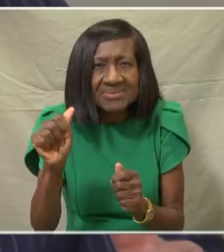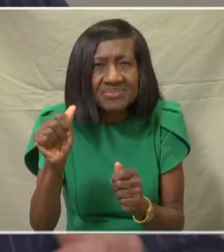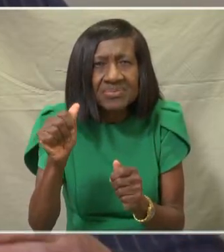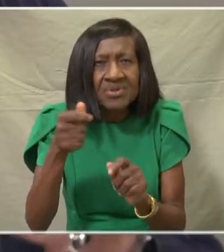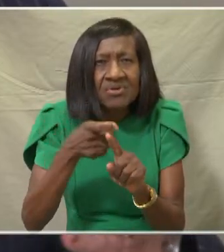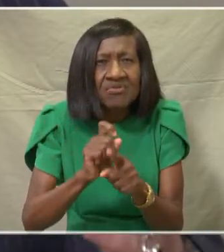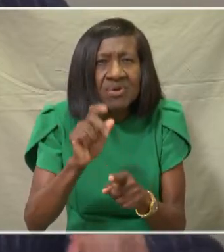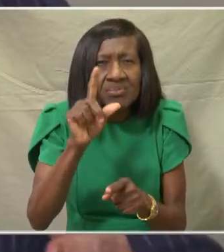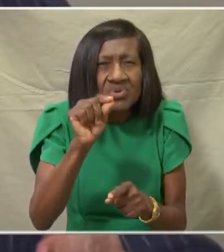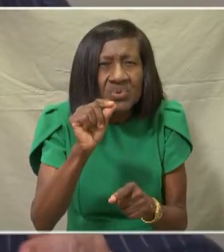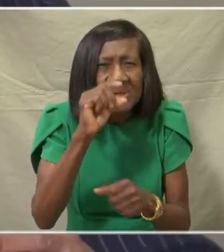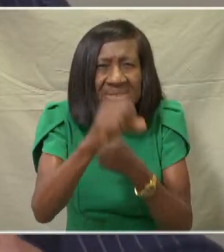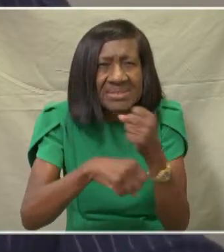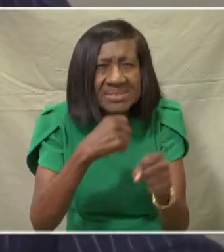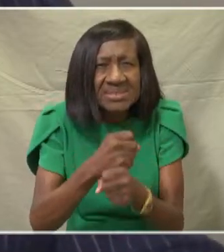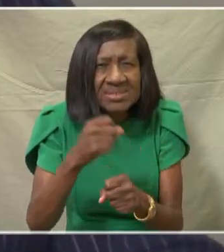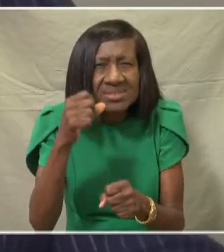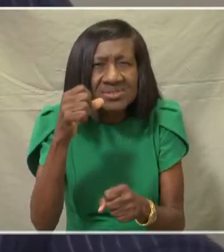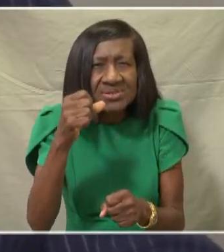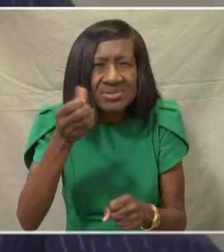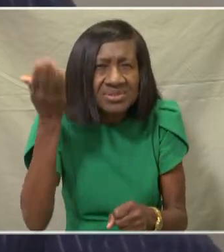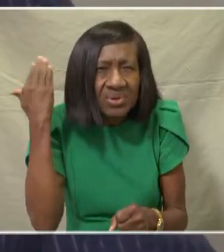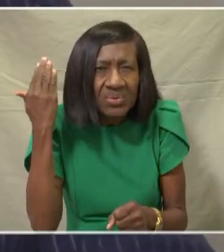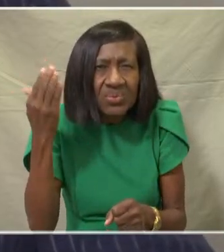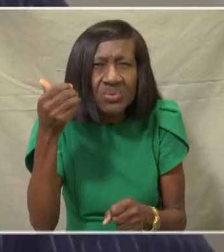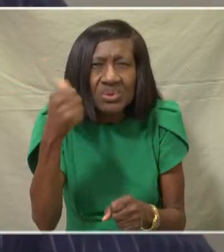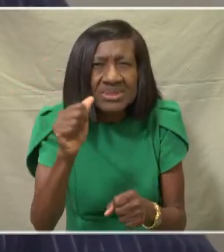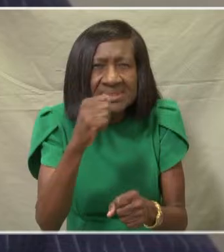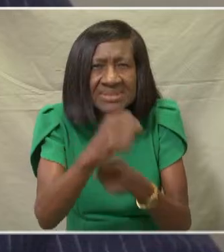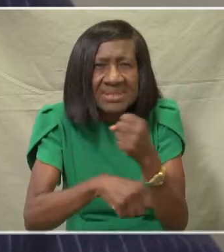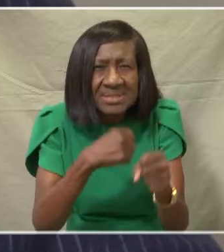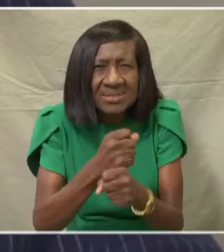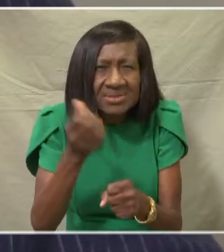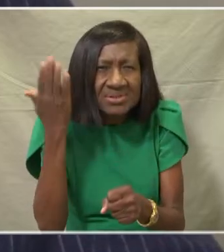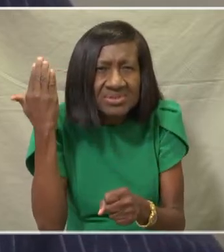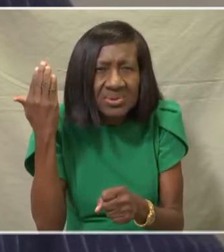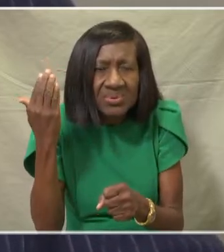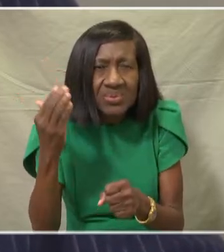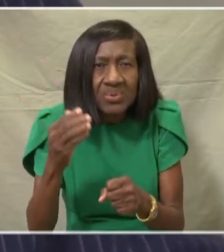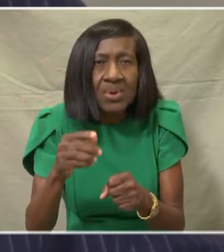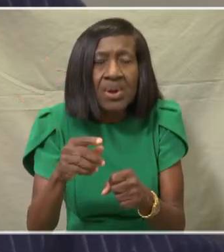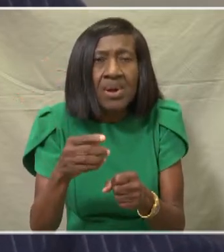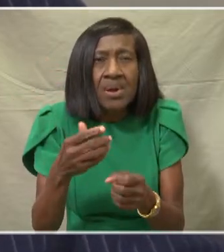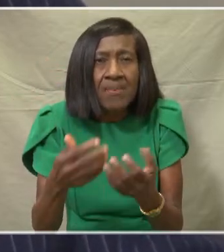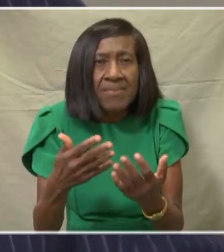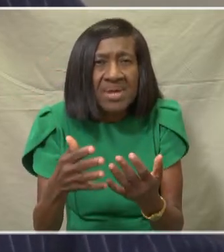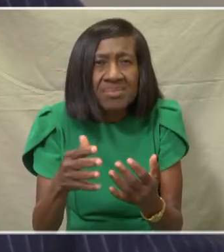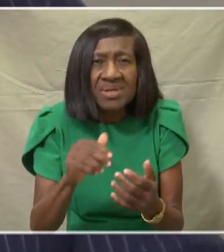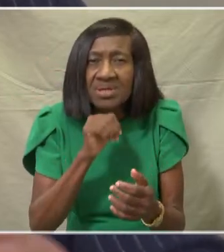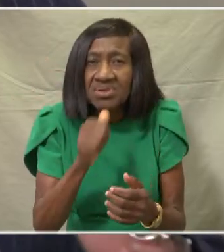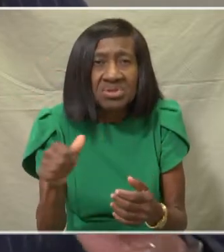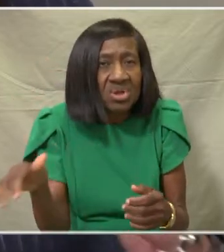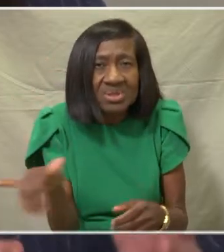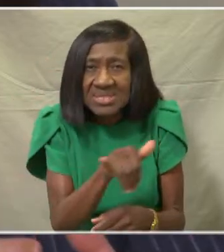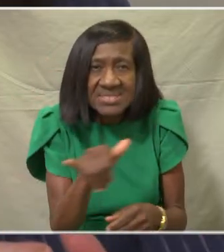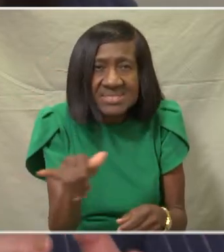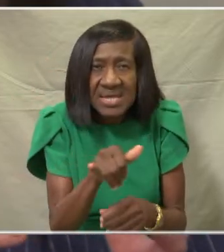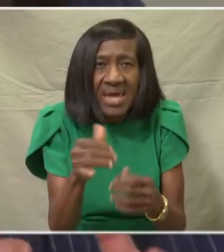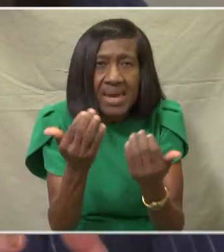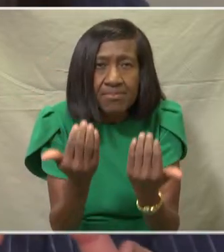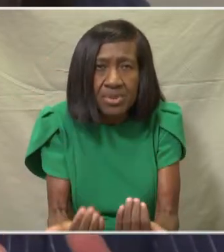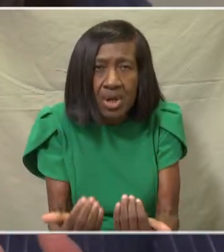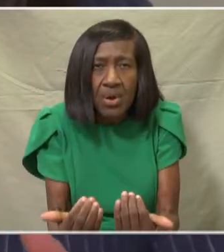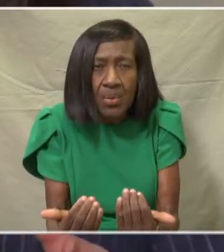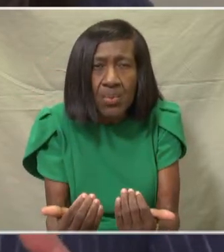years ago, even 5 years ago, is not quite the same as the international bodies are saying now. Or, for example,